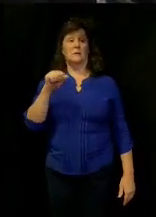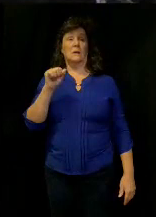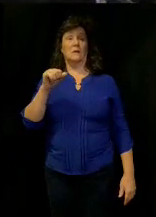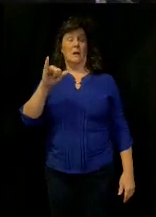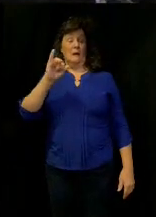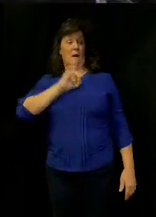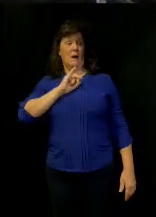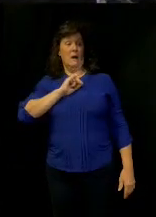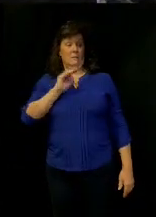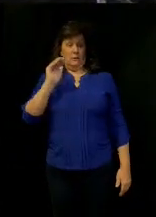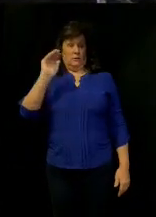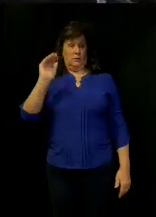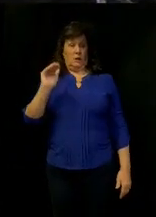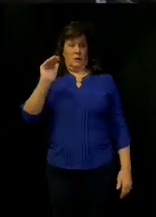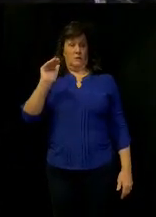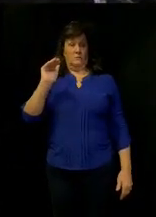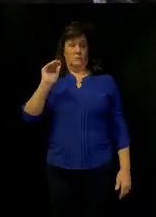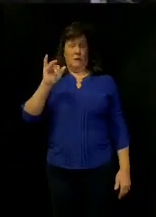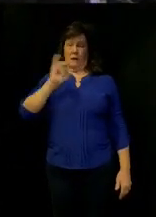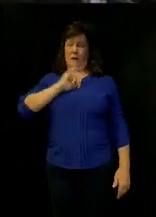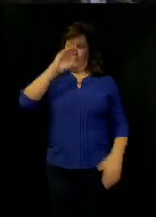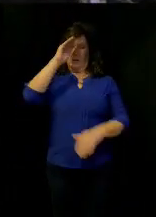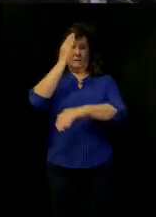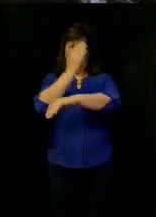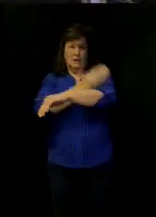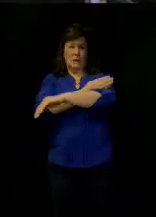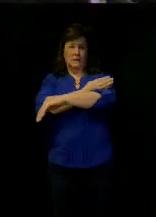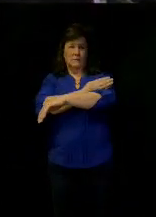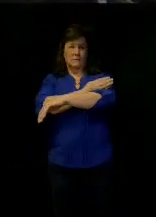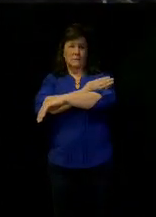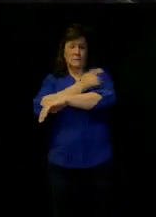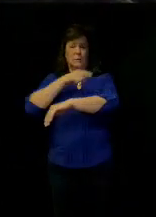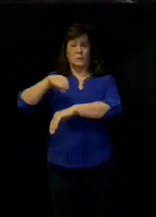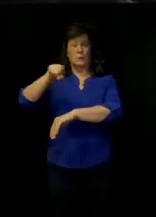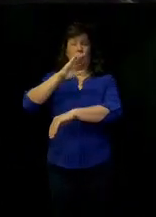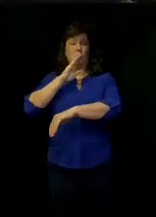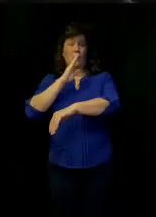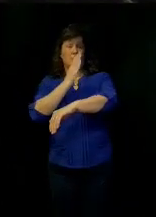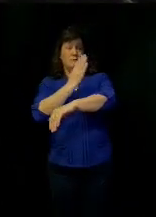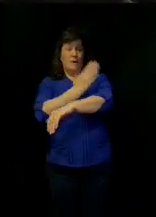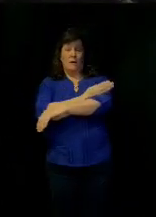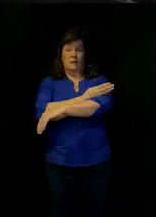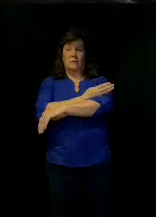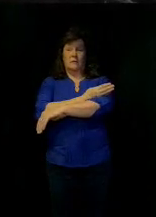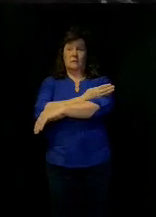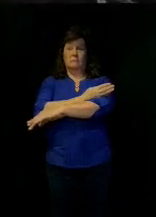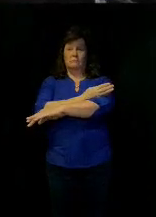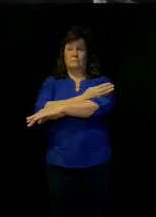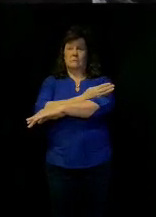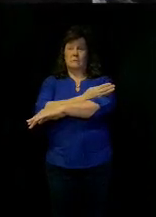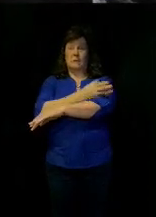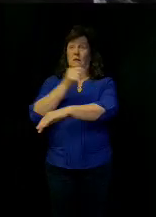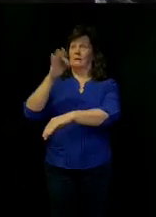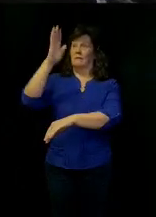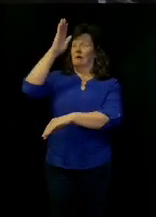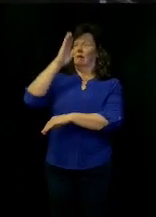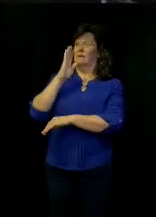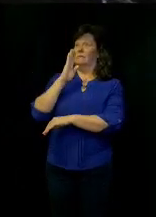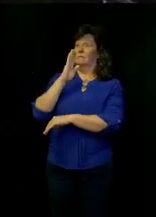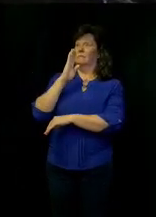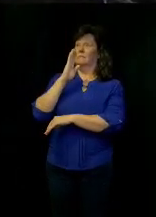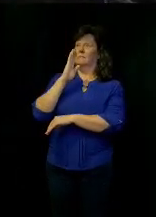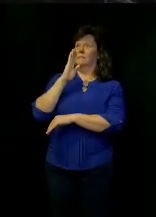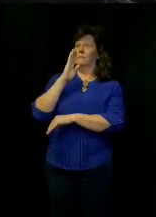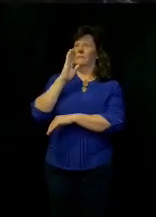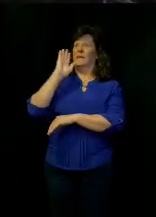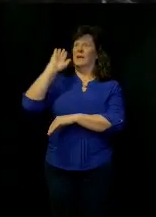I am a son. You are a daughter. You are in the kingdom. Hallelujah. And His